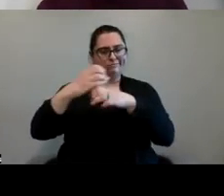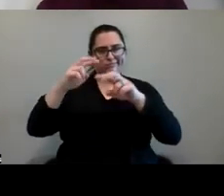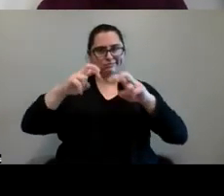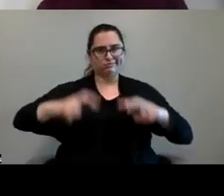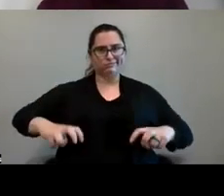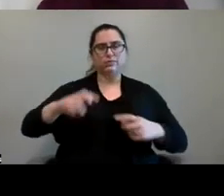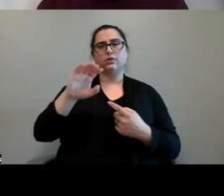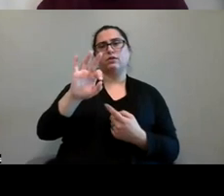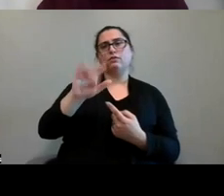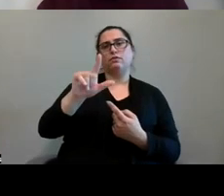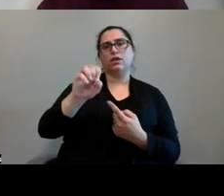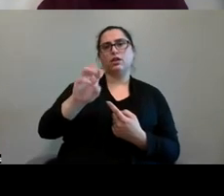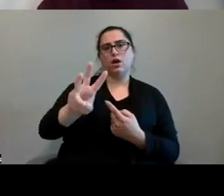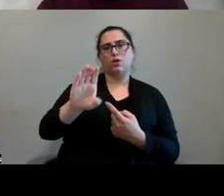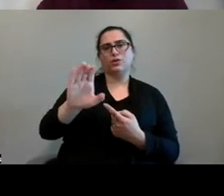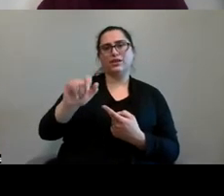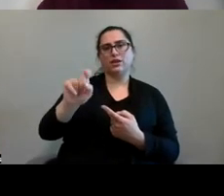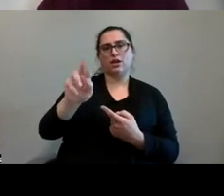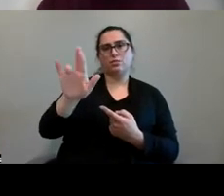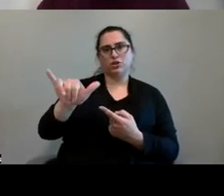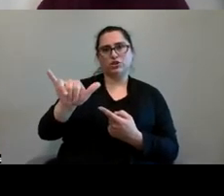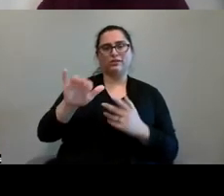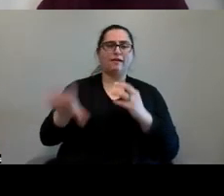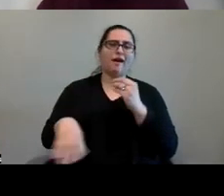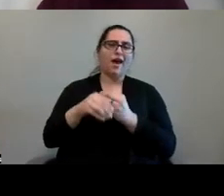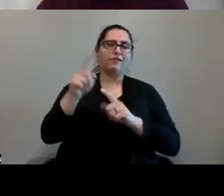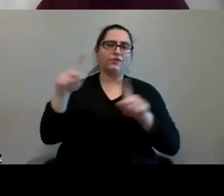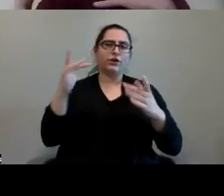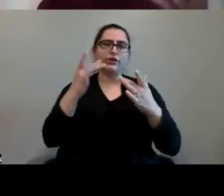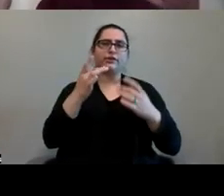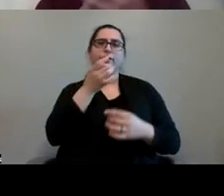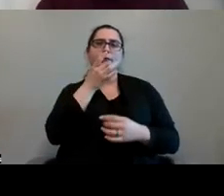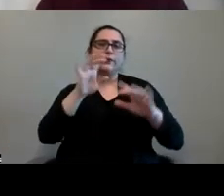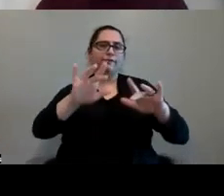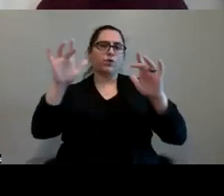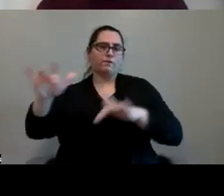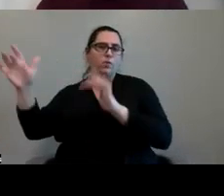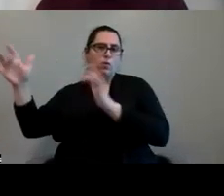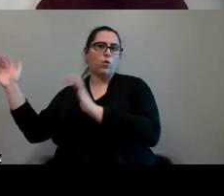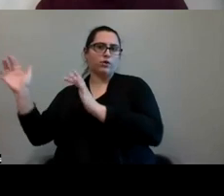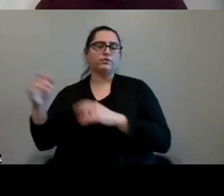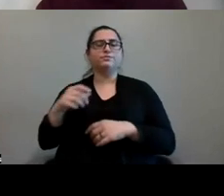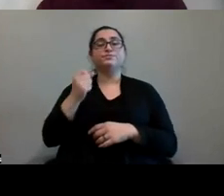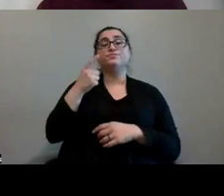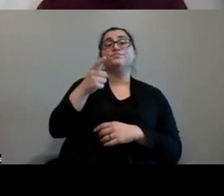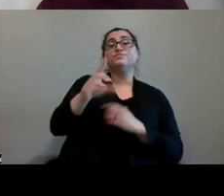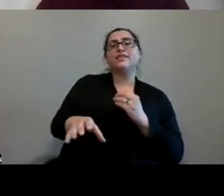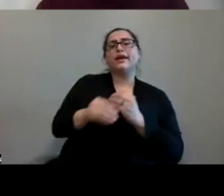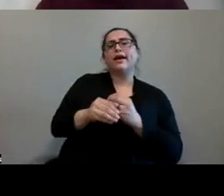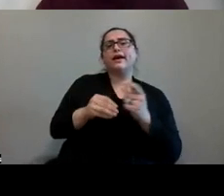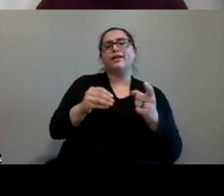and fluorophore. There's these controls. Alatuzumab is a clinical antibody with very low